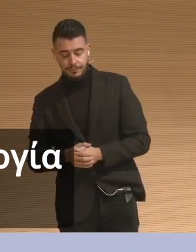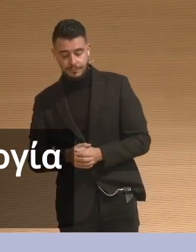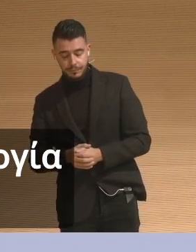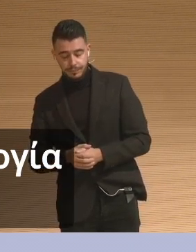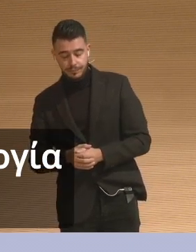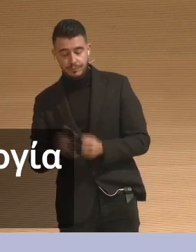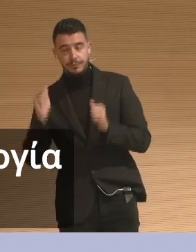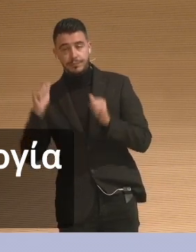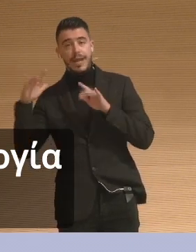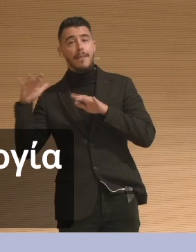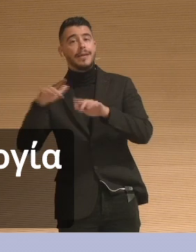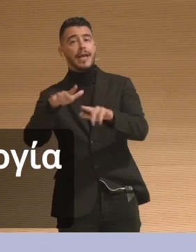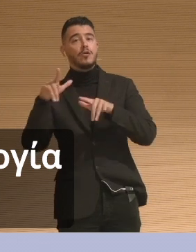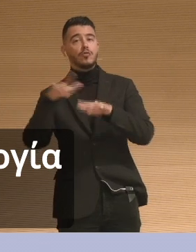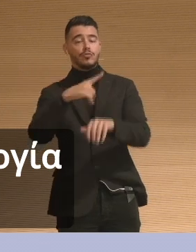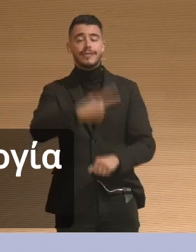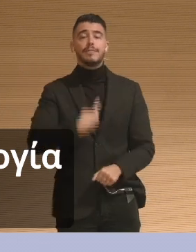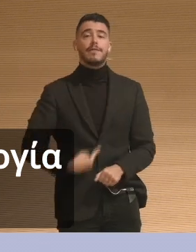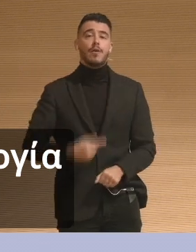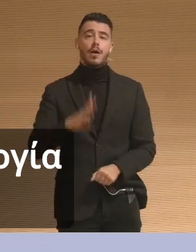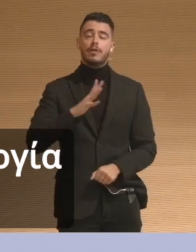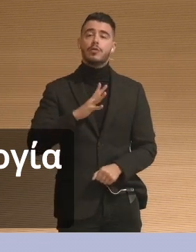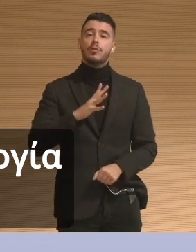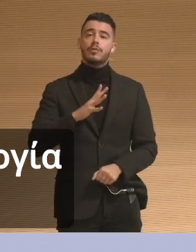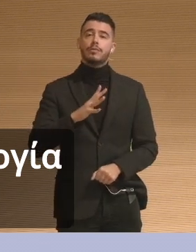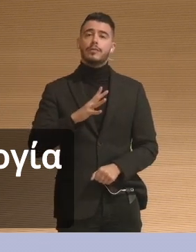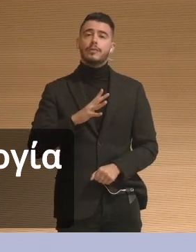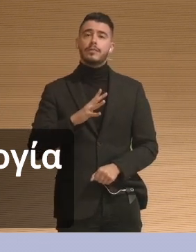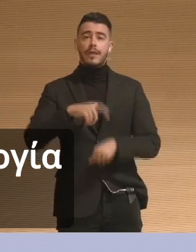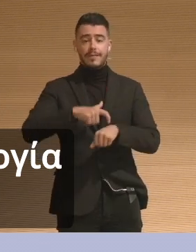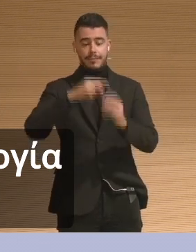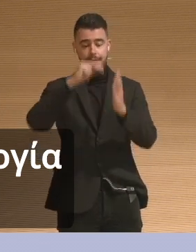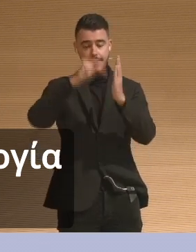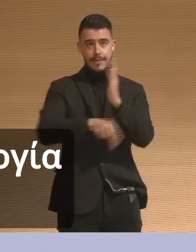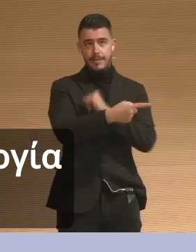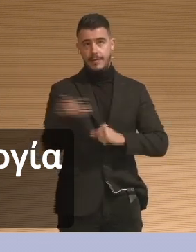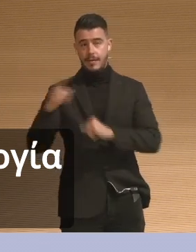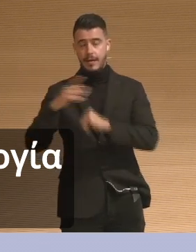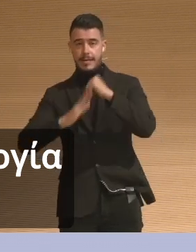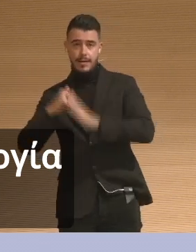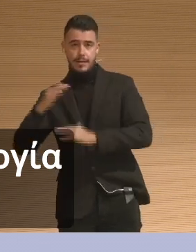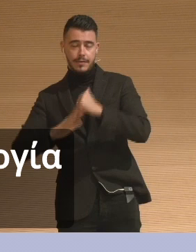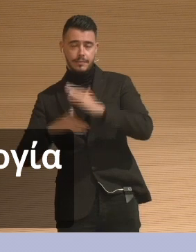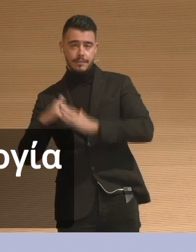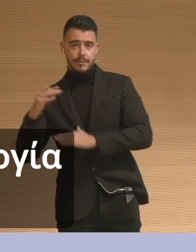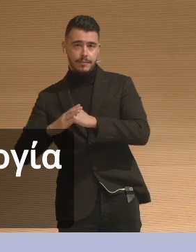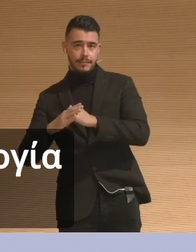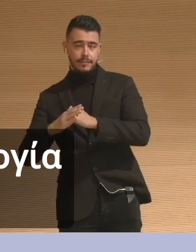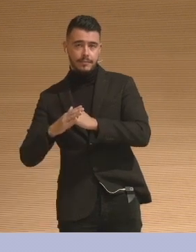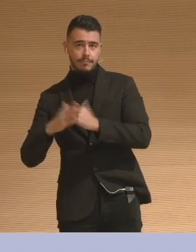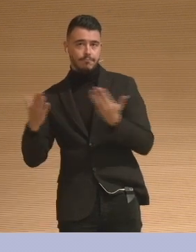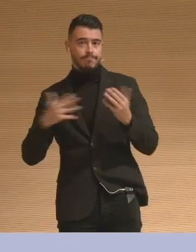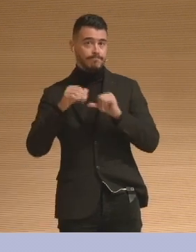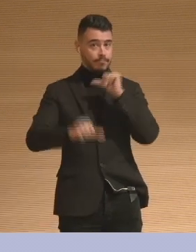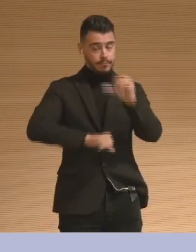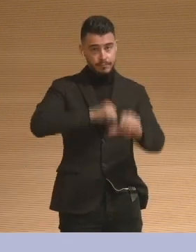you monitor the different regulations of the population psychology, depending on the time of the year